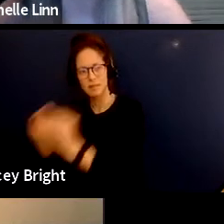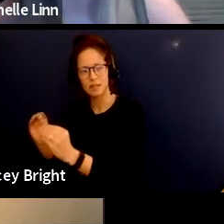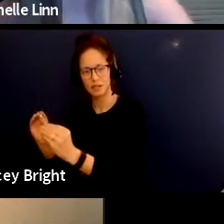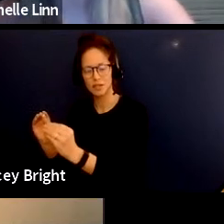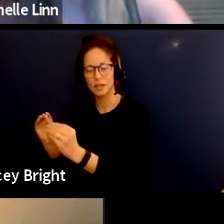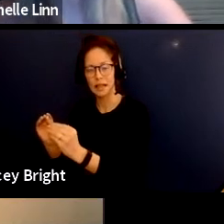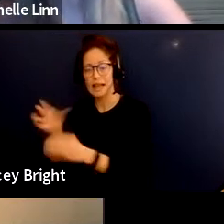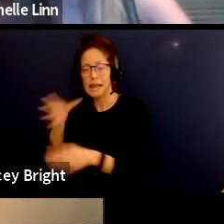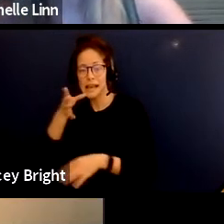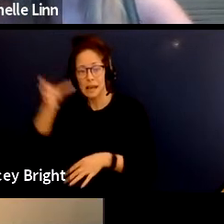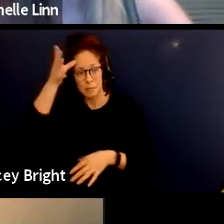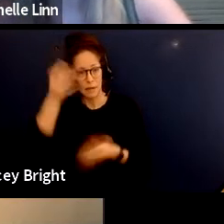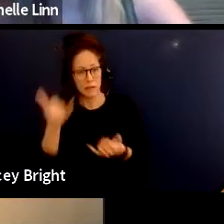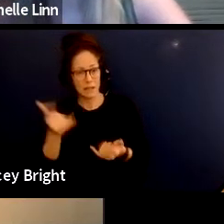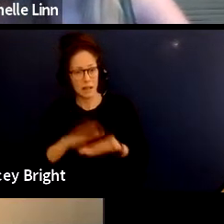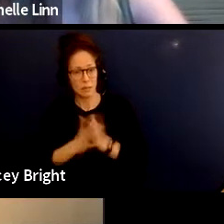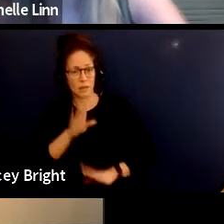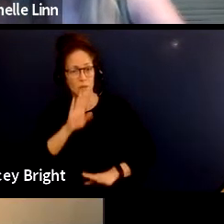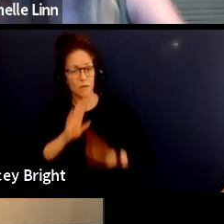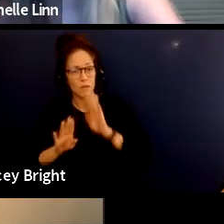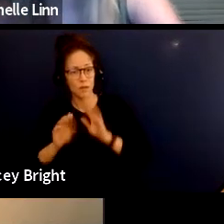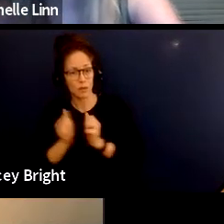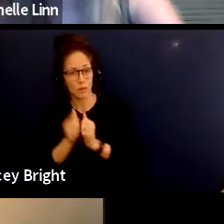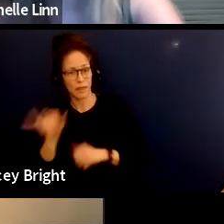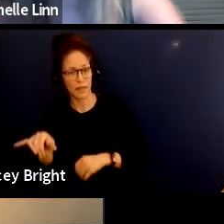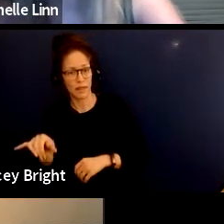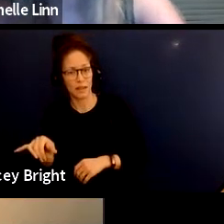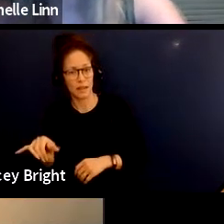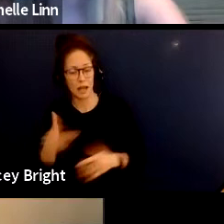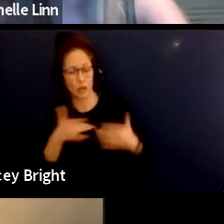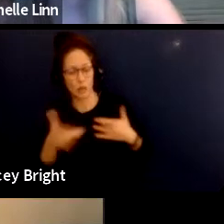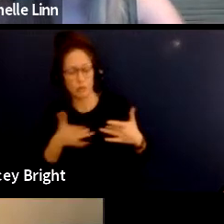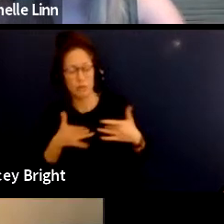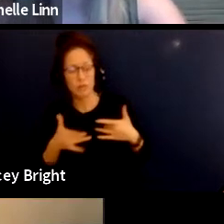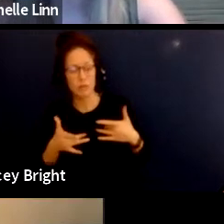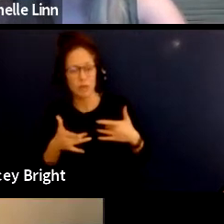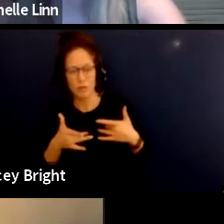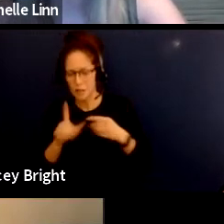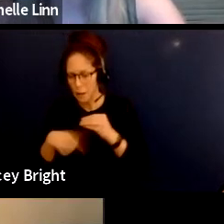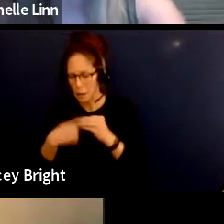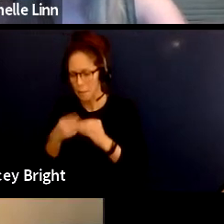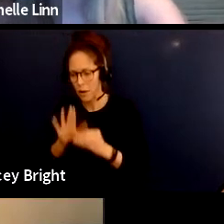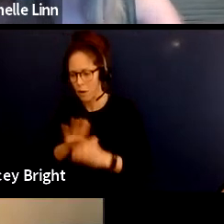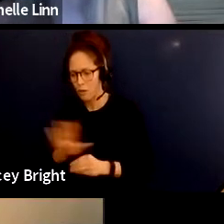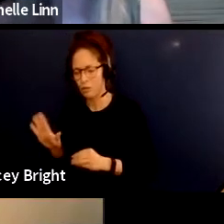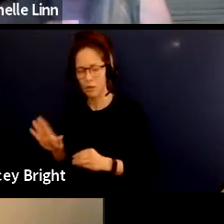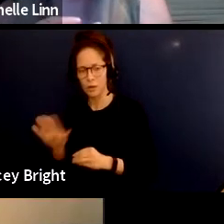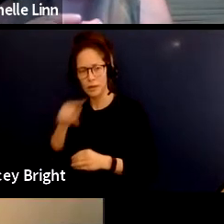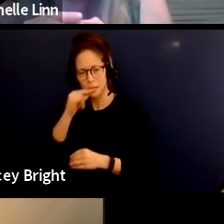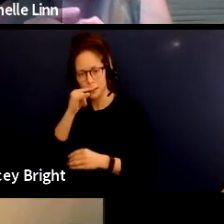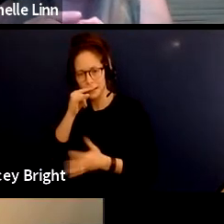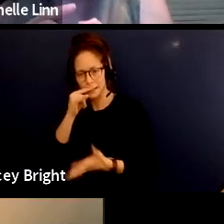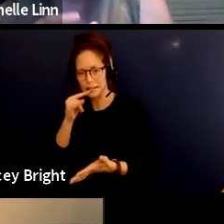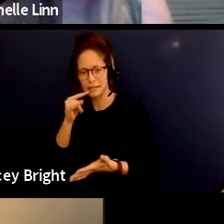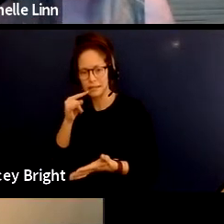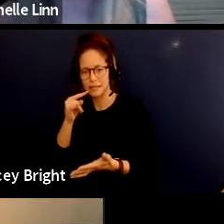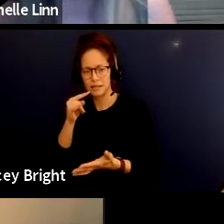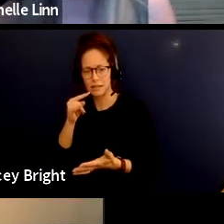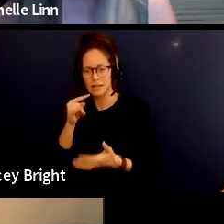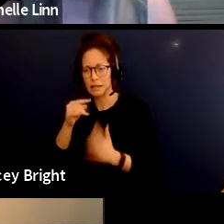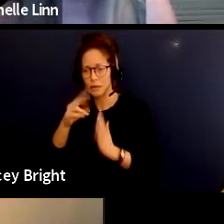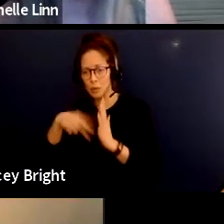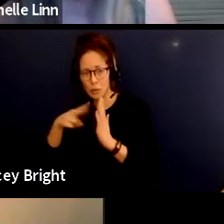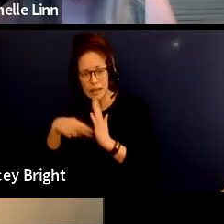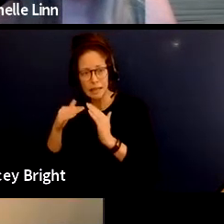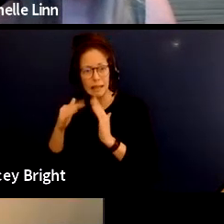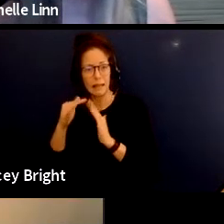And the parents are getting really frustrated with that. And they're concerned about their kids not being able to read